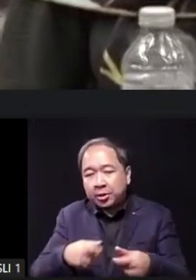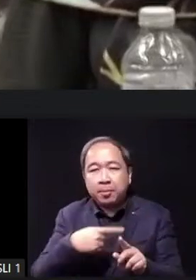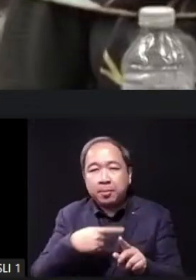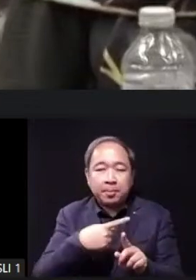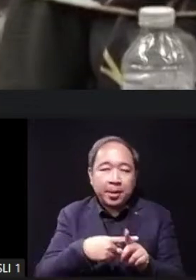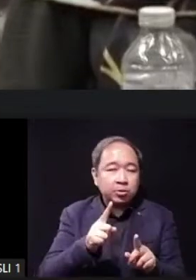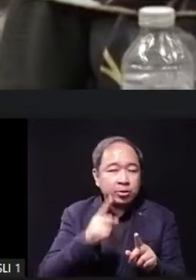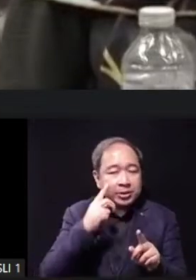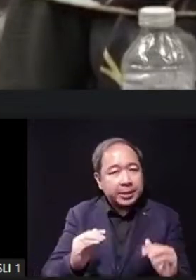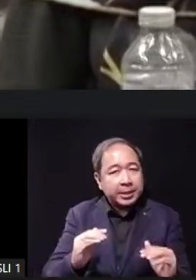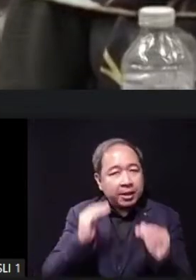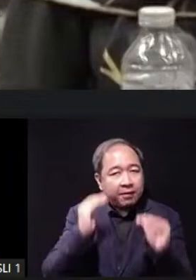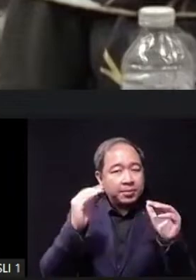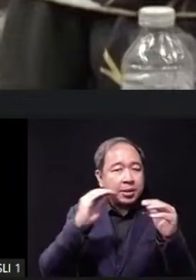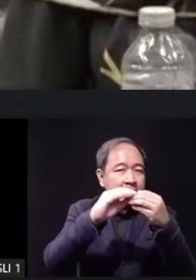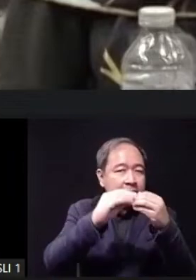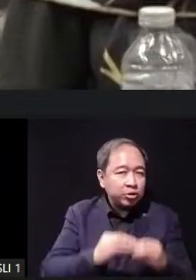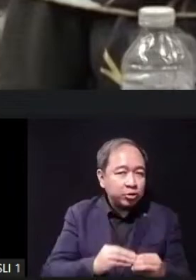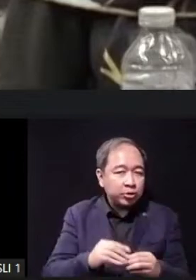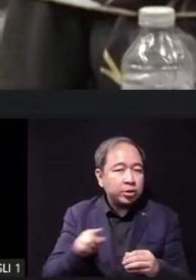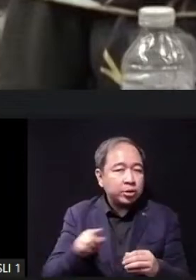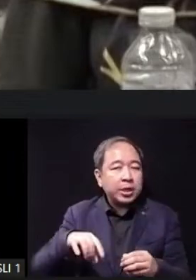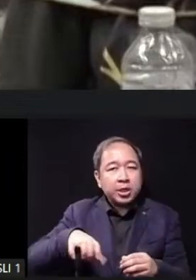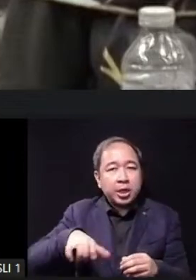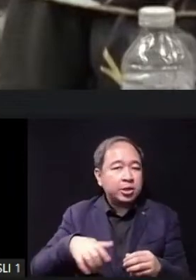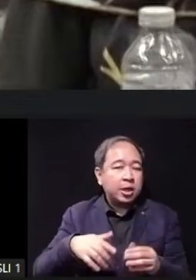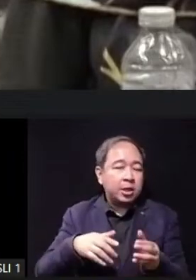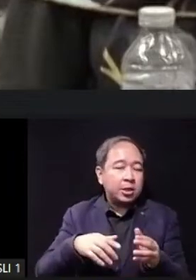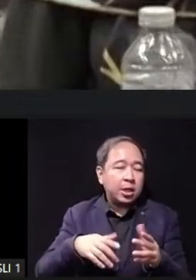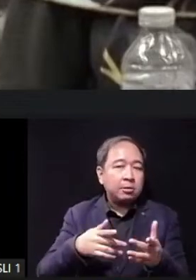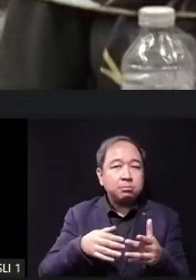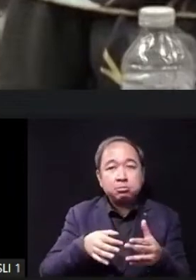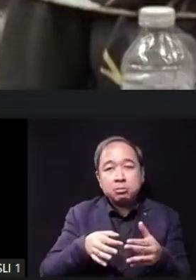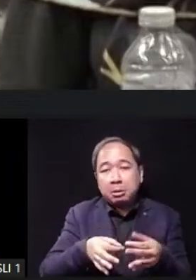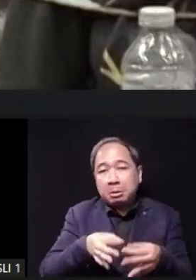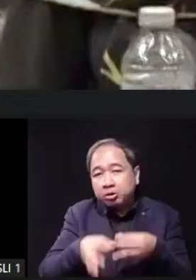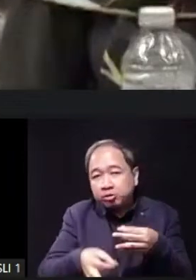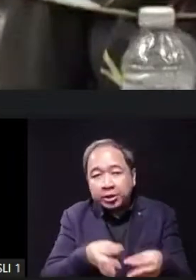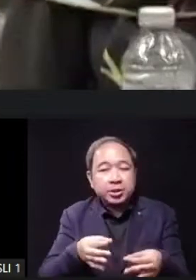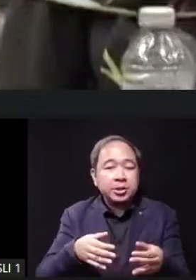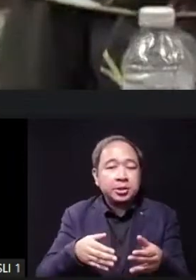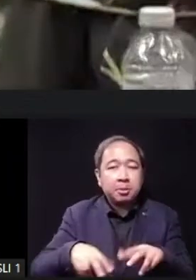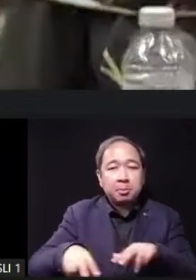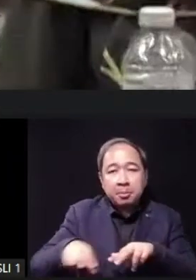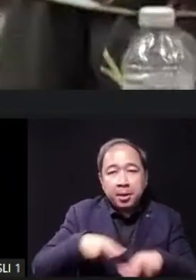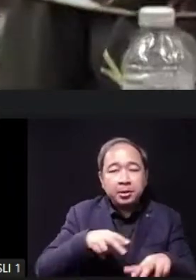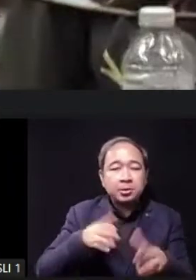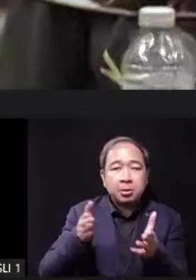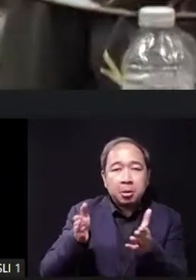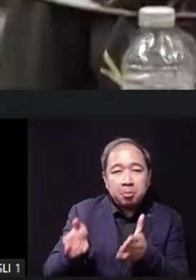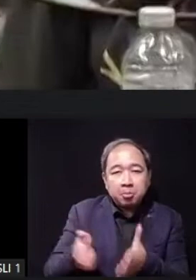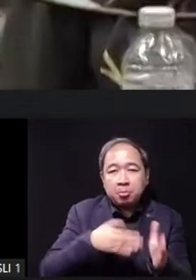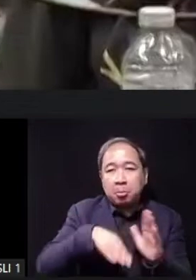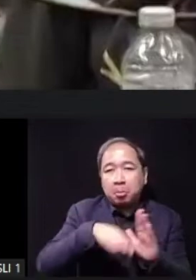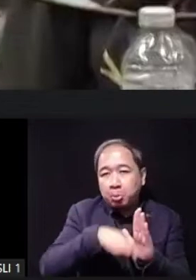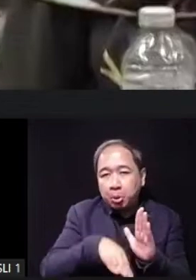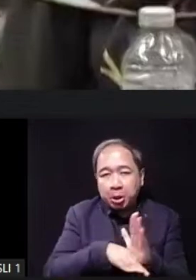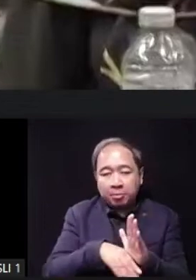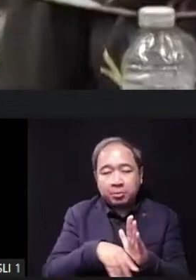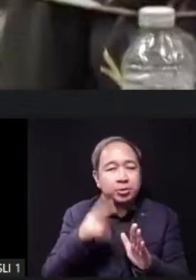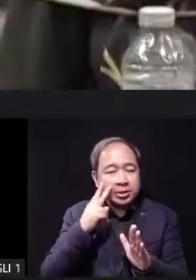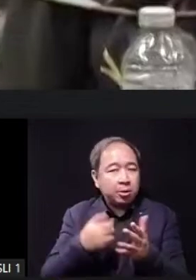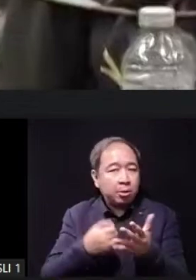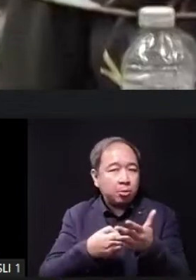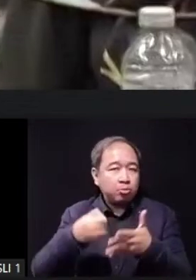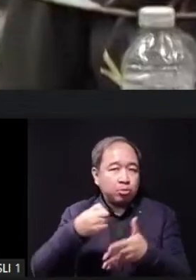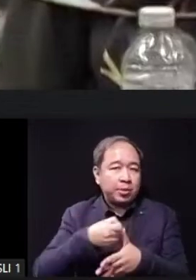domestic development issues, national upper-handed instruments, plans, programs, and strategies shall enjoy total priority and would be considered